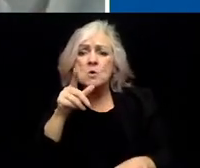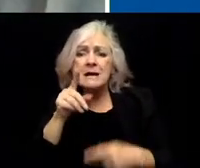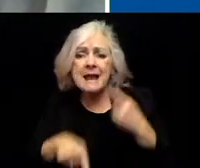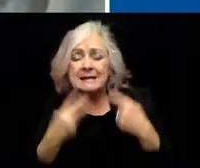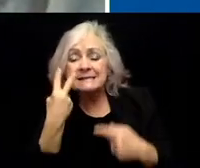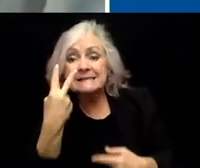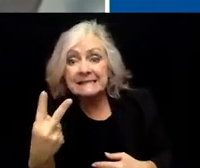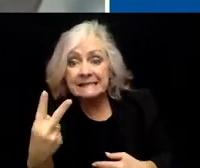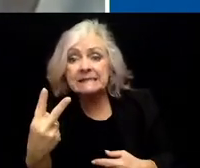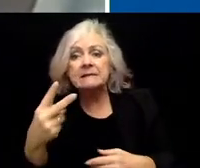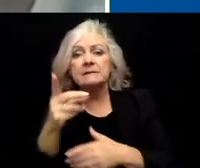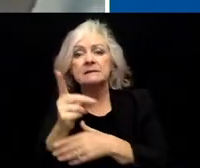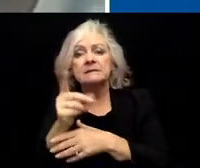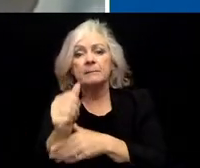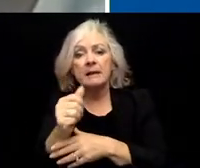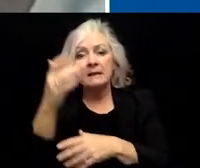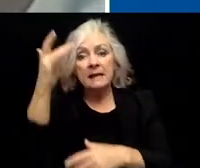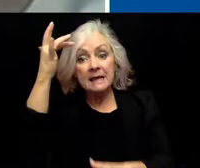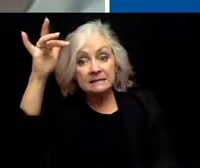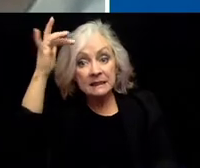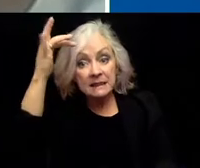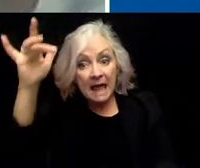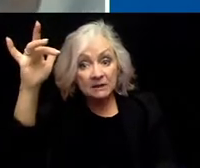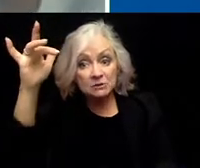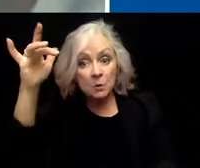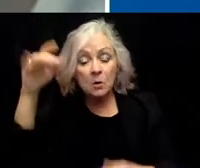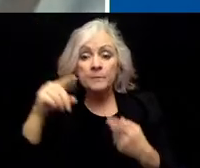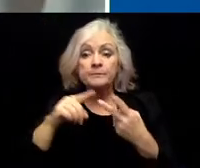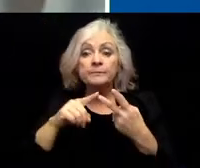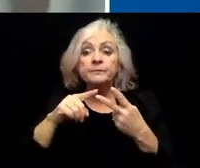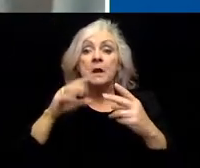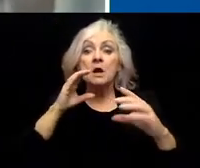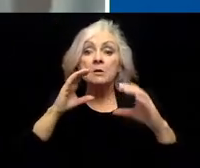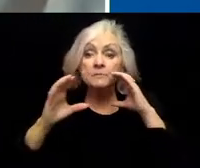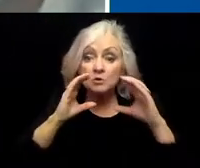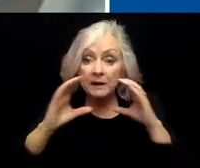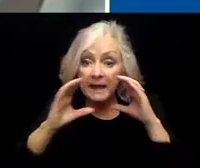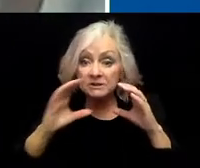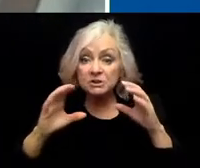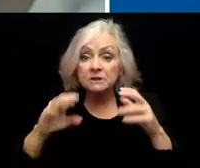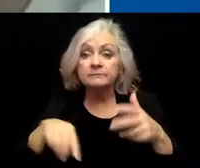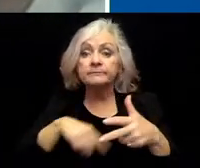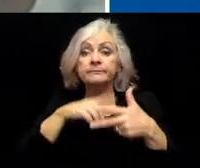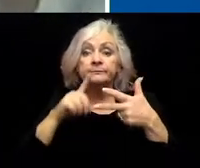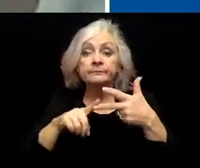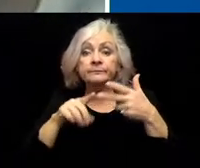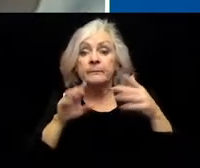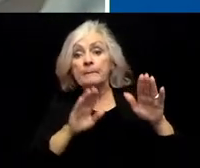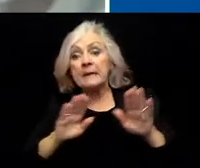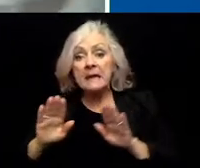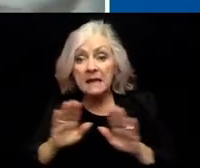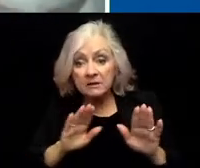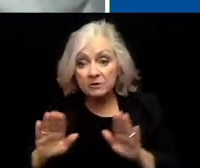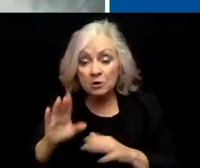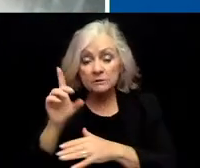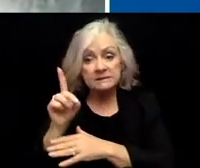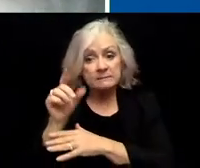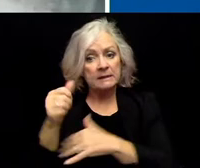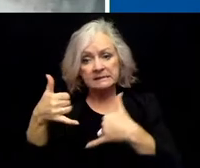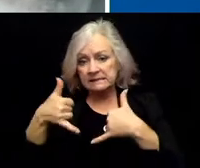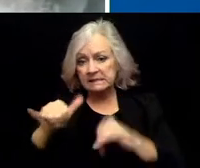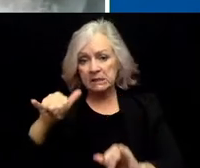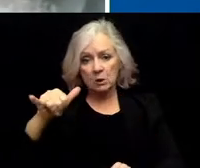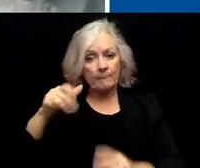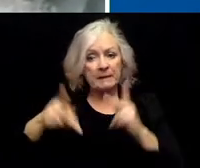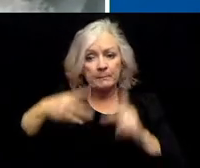intellectual, communication, and behavioral disabilities, are still systematically ignored across the world.